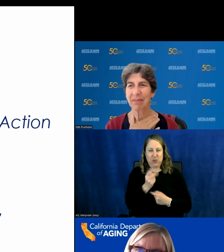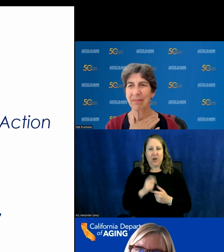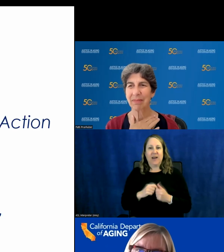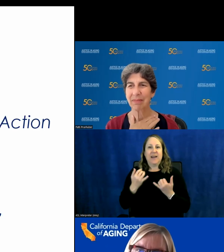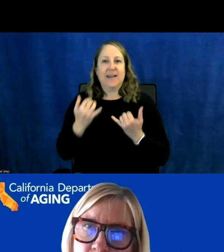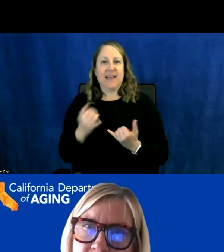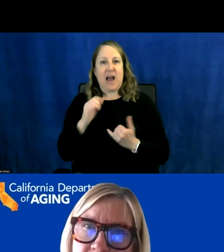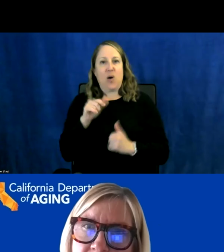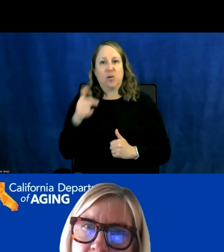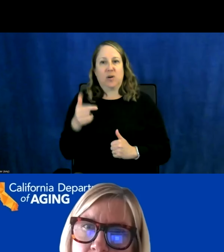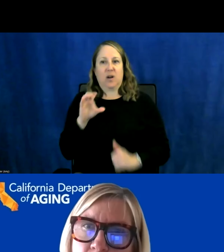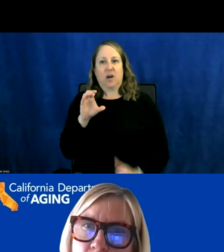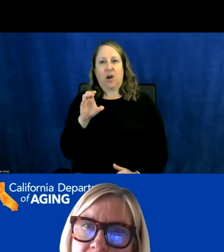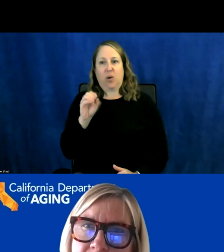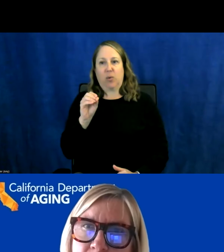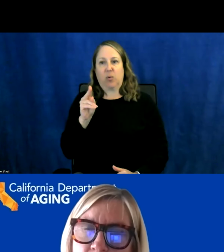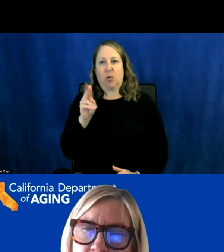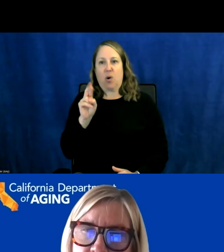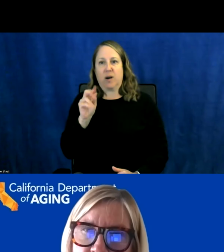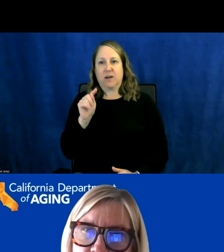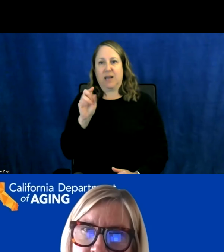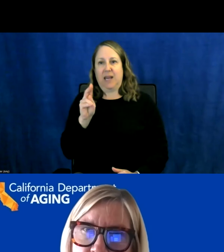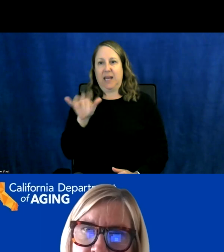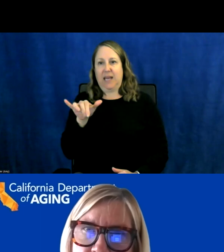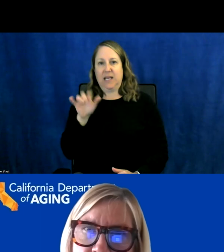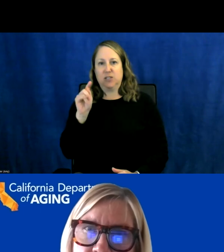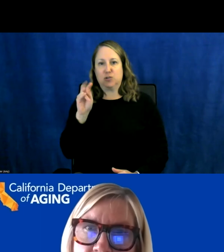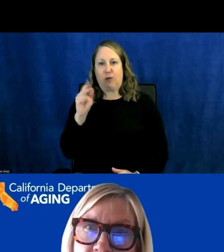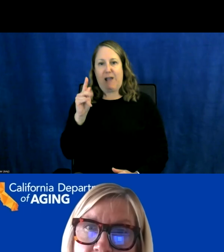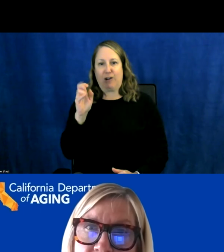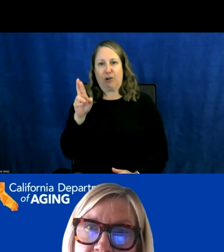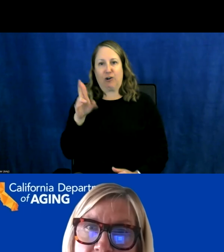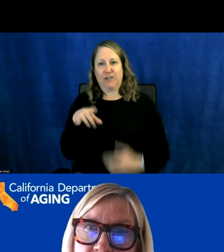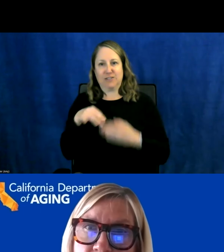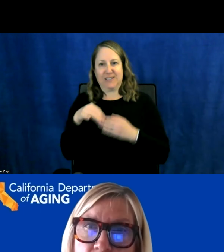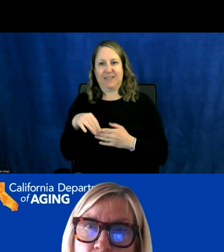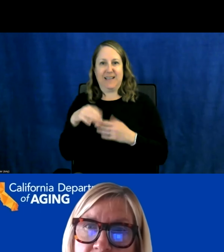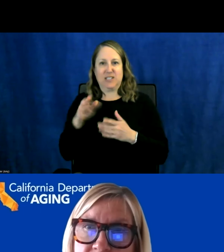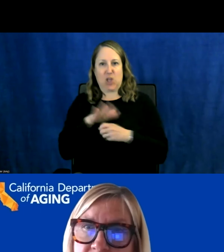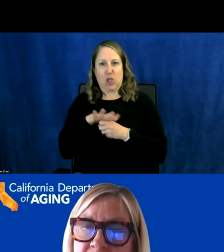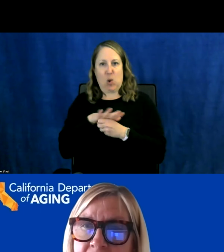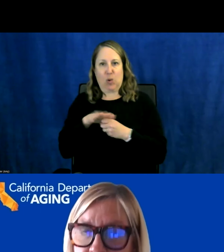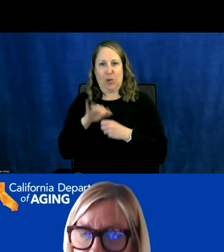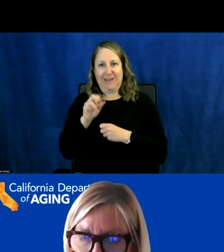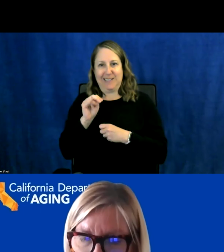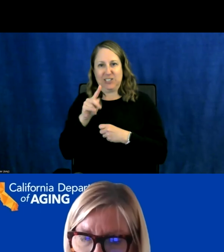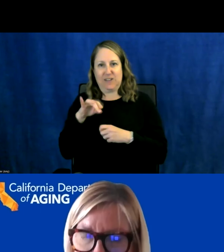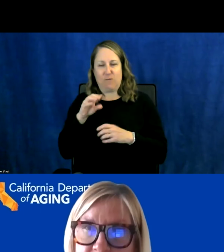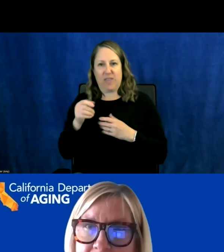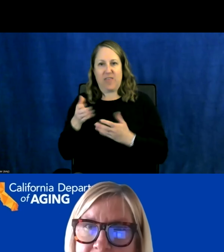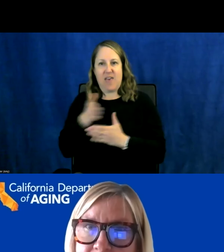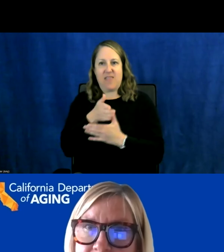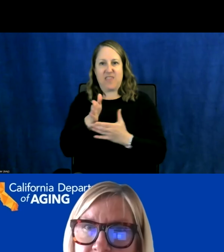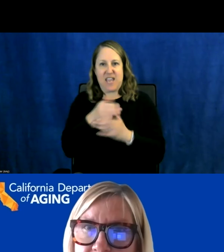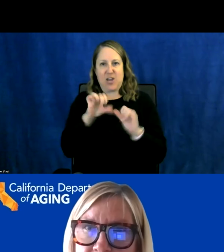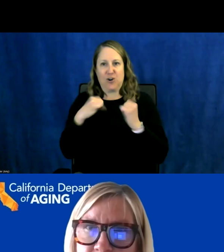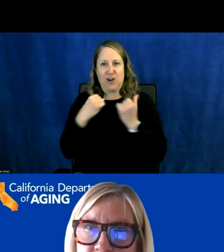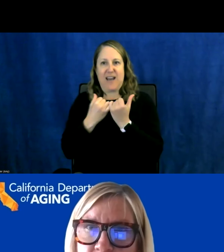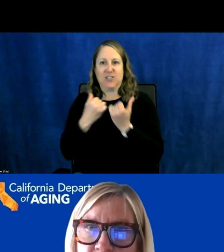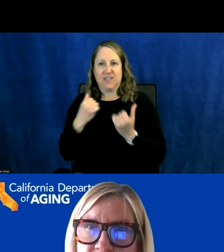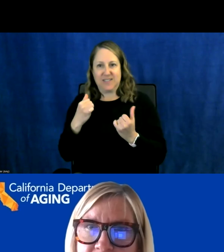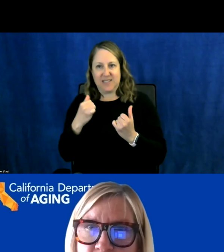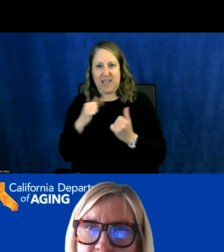Courtney Tracker with the who heads up local initiatives with the Interagency Council on Homelessness, in case Courtney has to leave